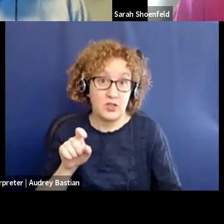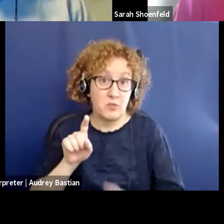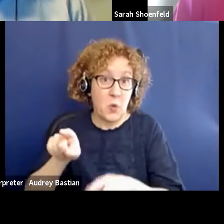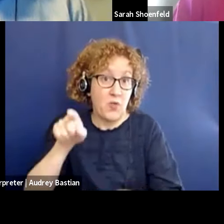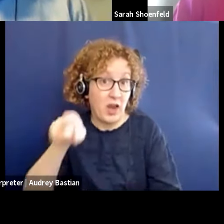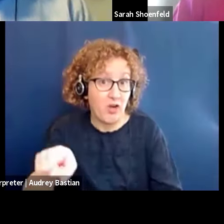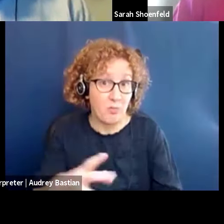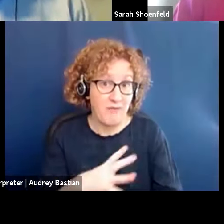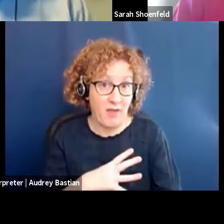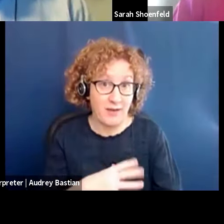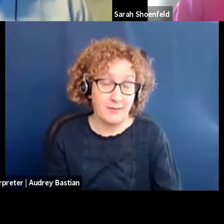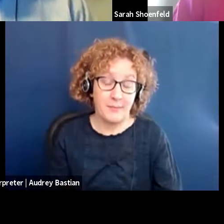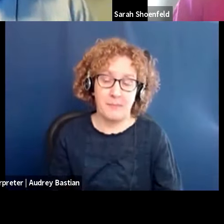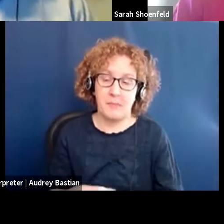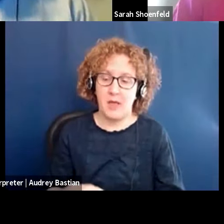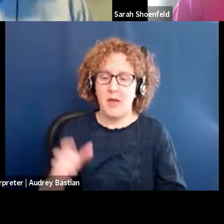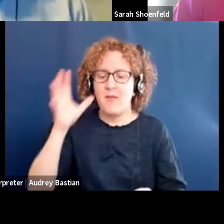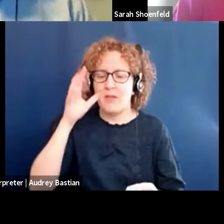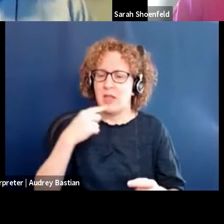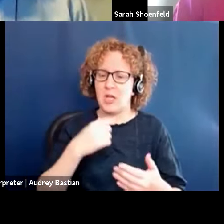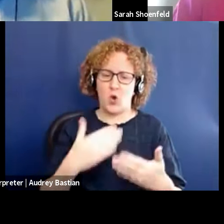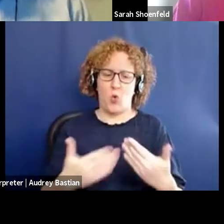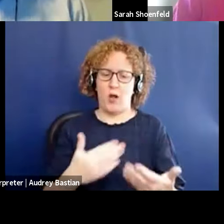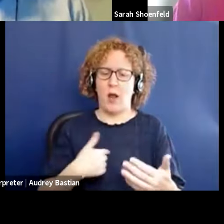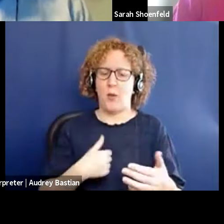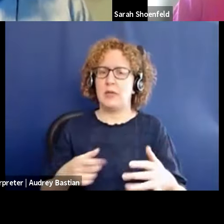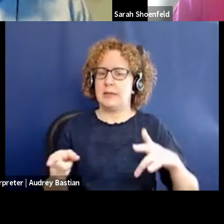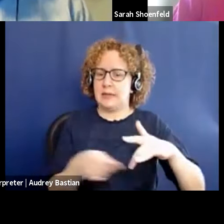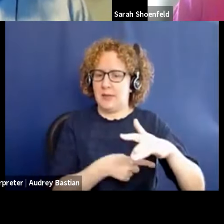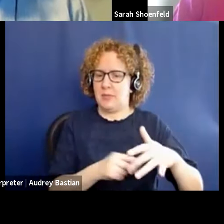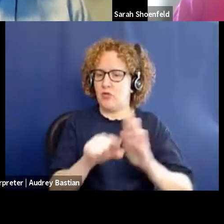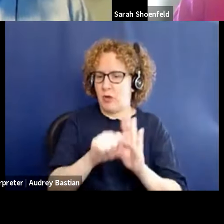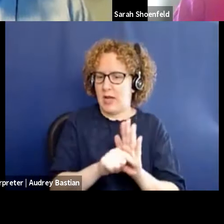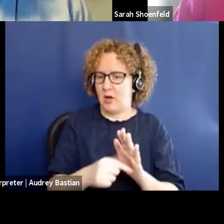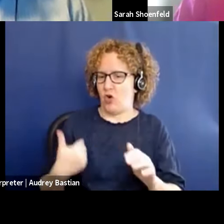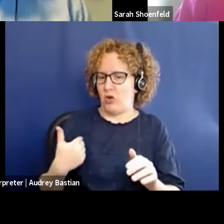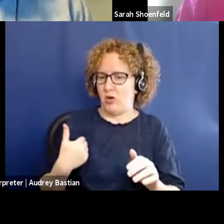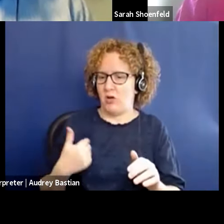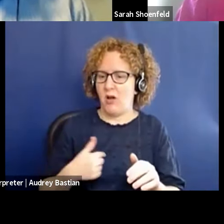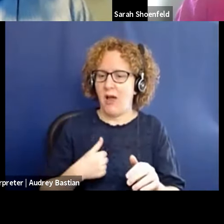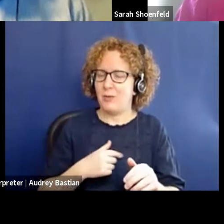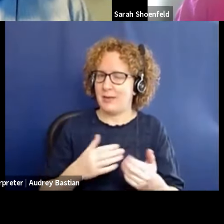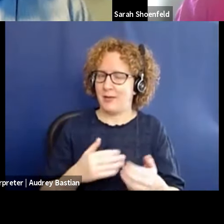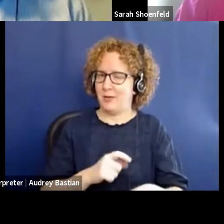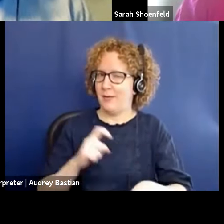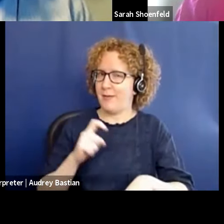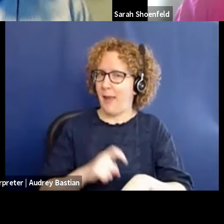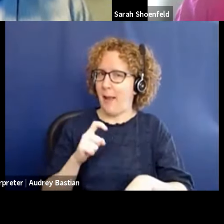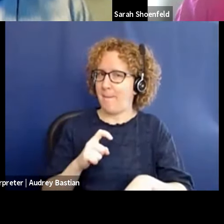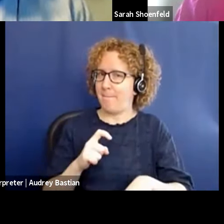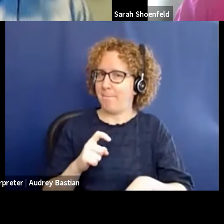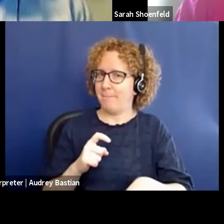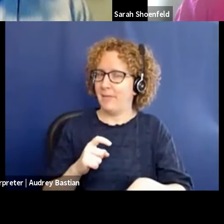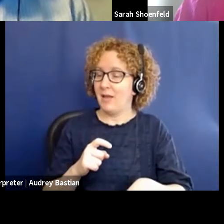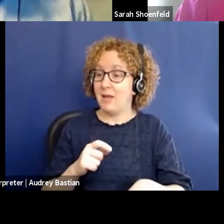Mm-hmm. My father said, don't worry. I'd already skipped a grade earlier. So I was actually on time anyway. And he sent me